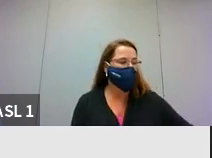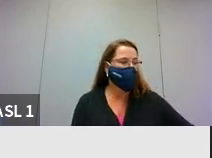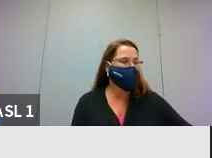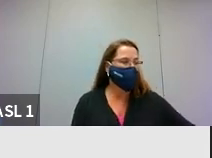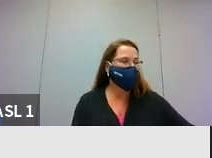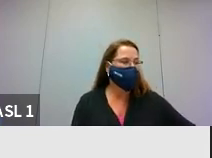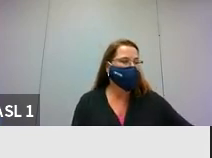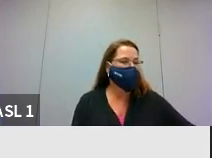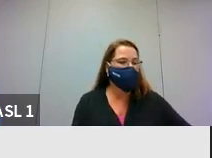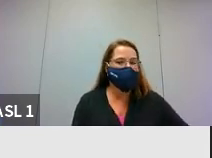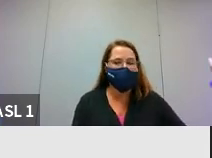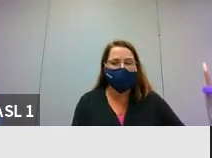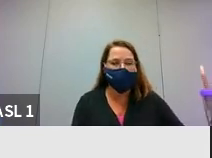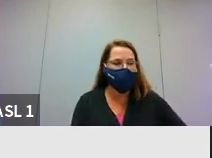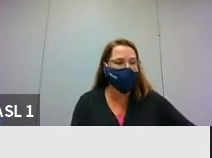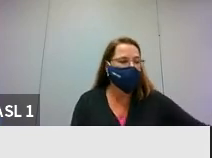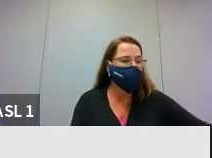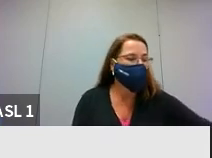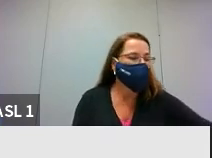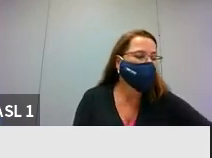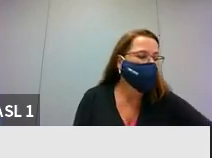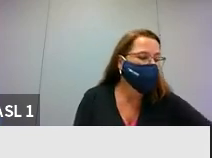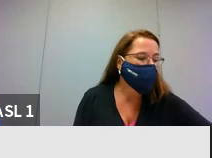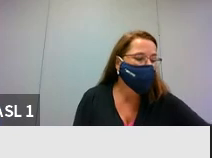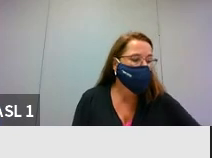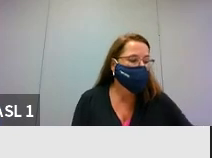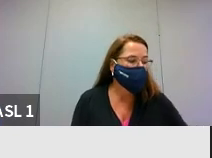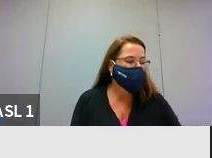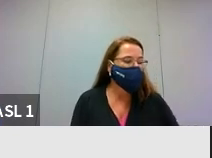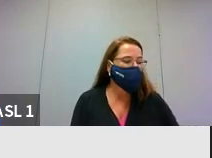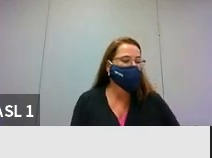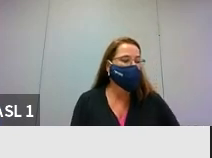Didn't reassign as captioner, you want to try and, yeah.